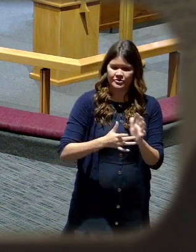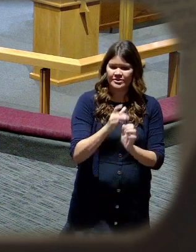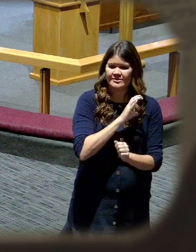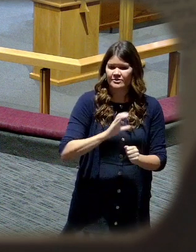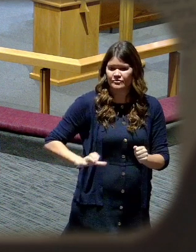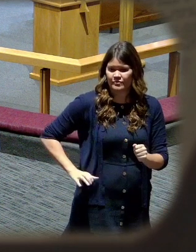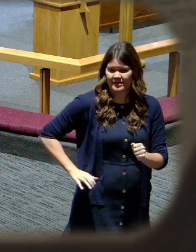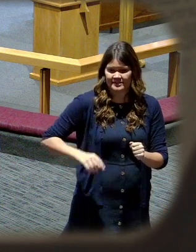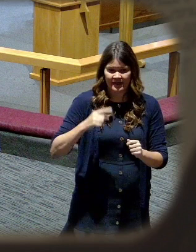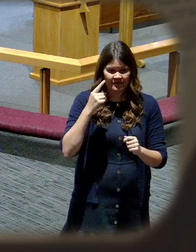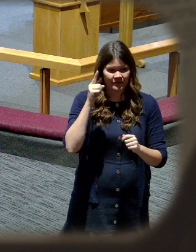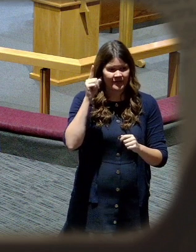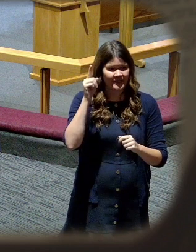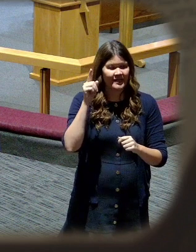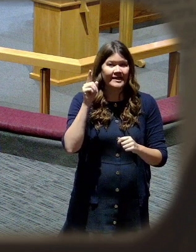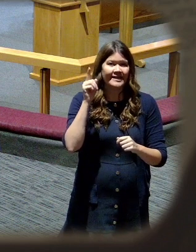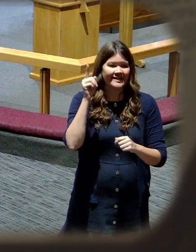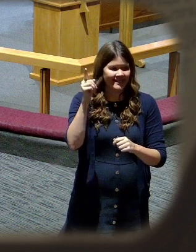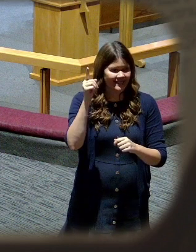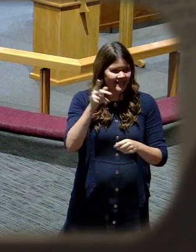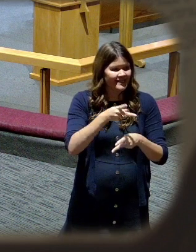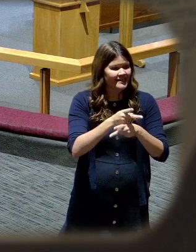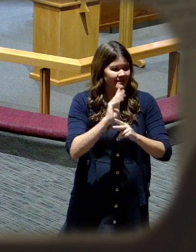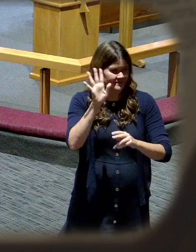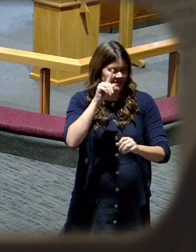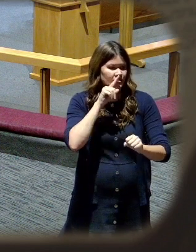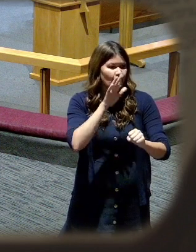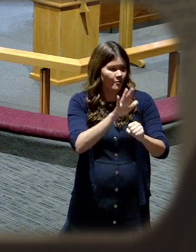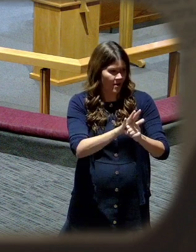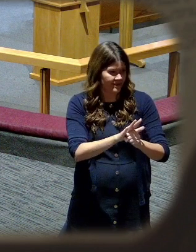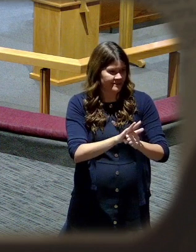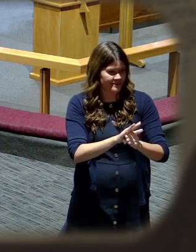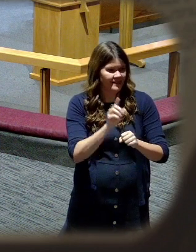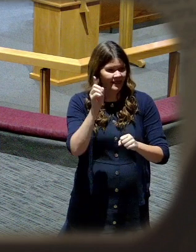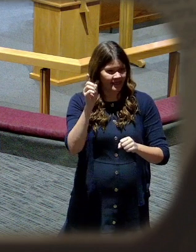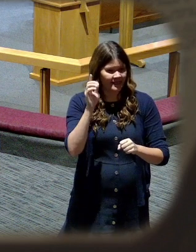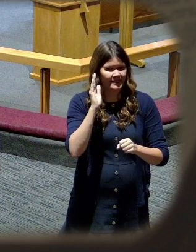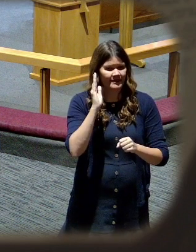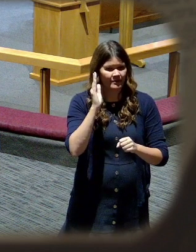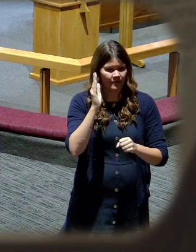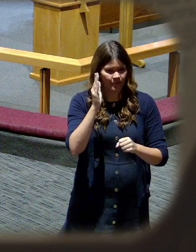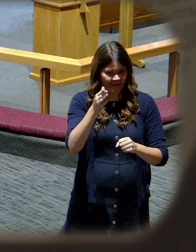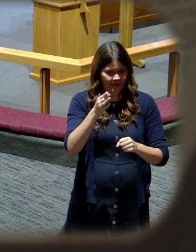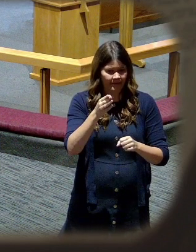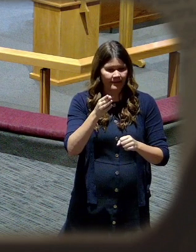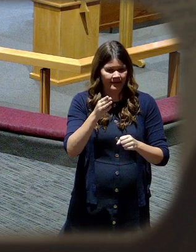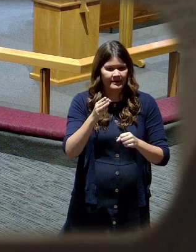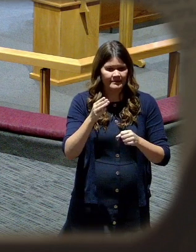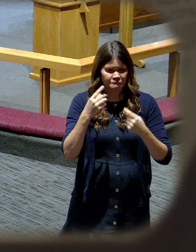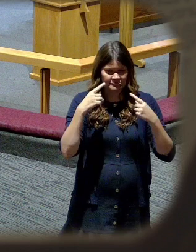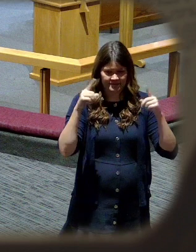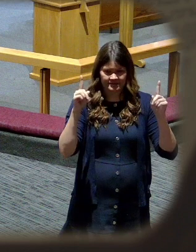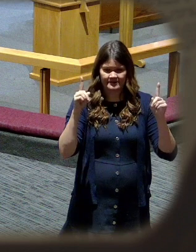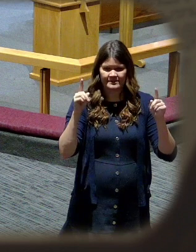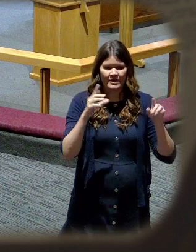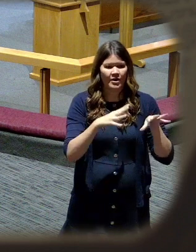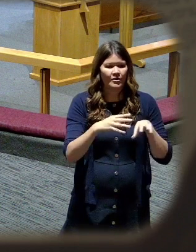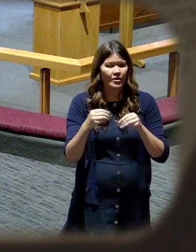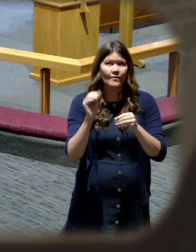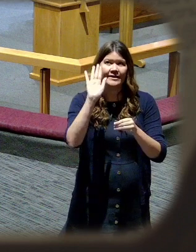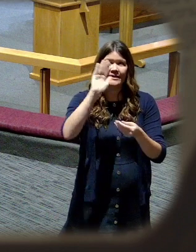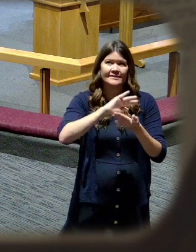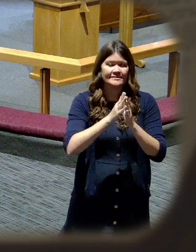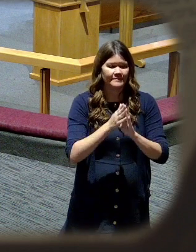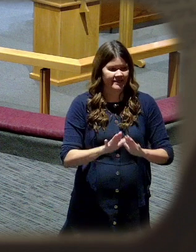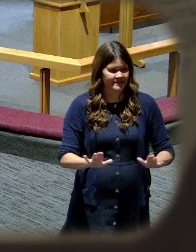For he who calls you is faithful. He will surely do it. Go in his peace.